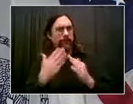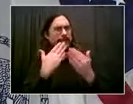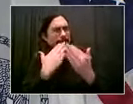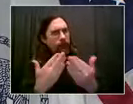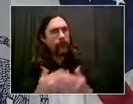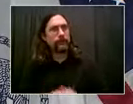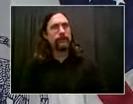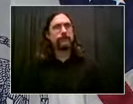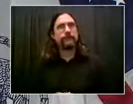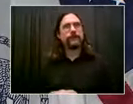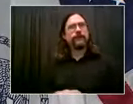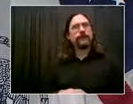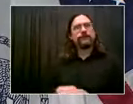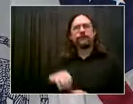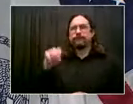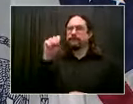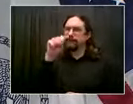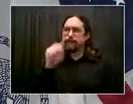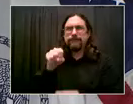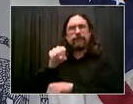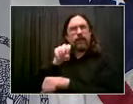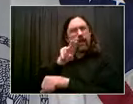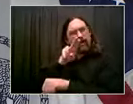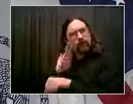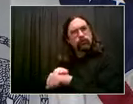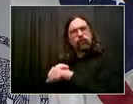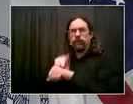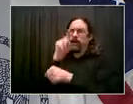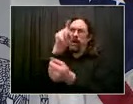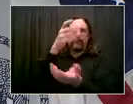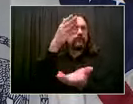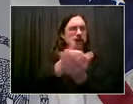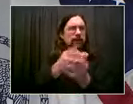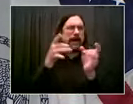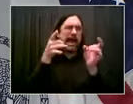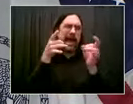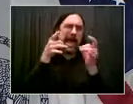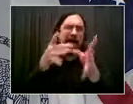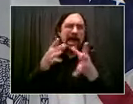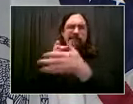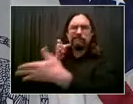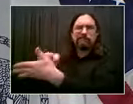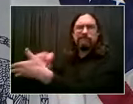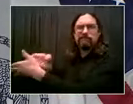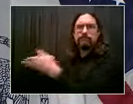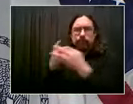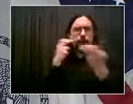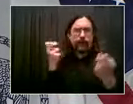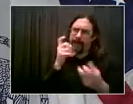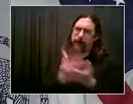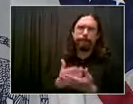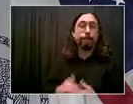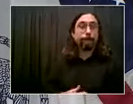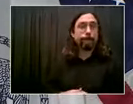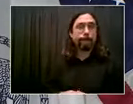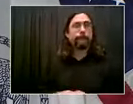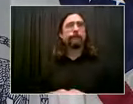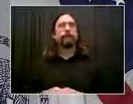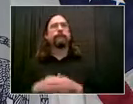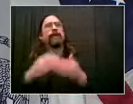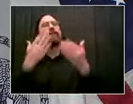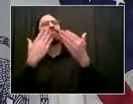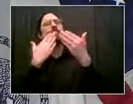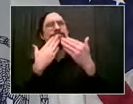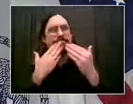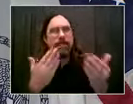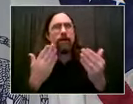thank you so much for providing that full police presence in Jewish neighborhoods, which we really appreciate. But another element of these attacks is an unfortunate